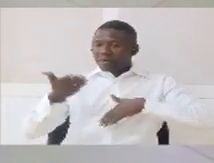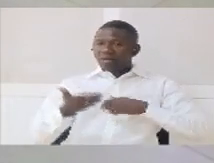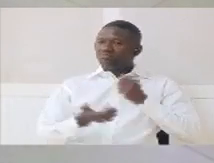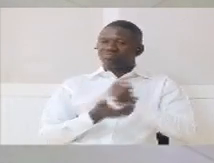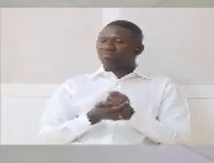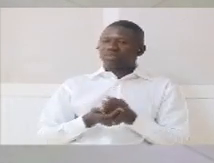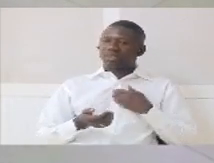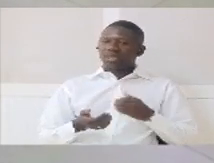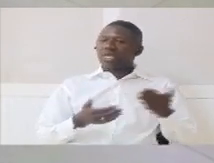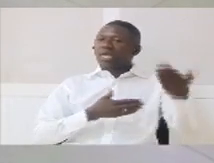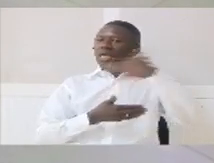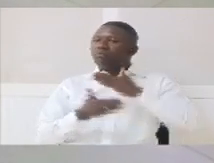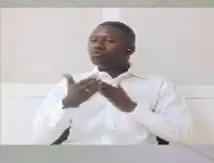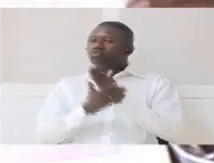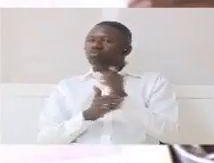And